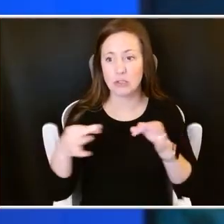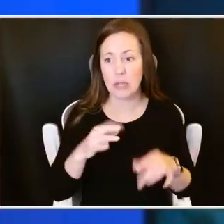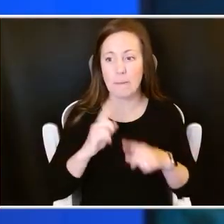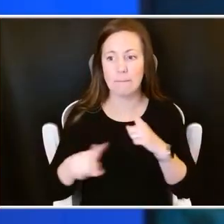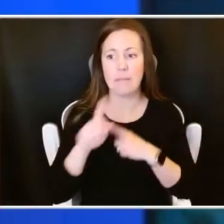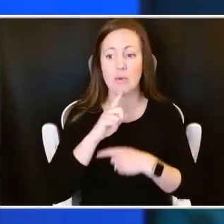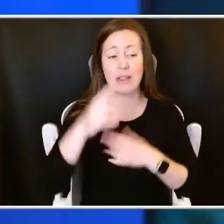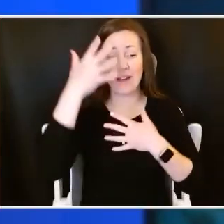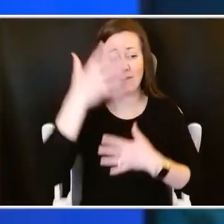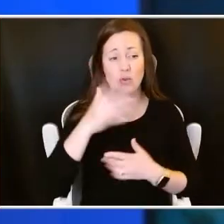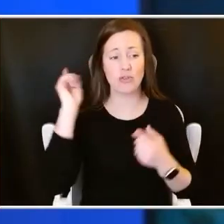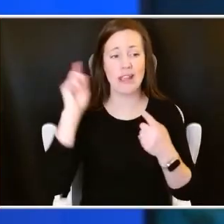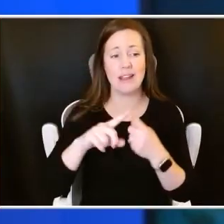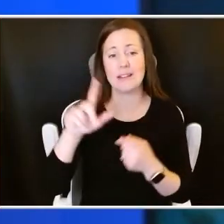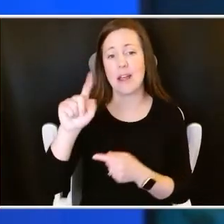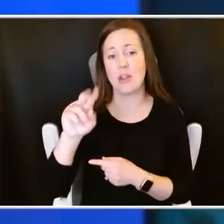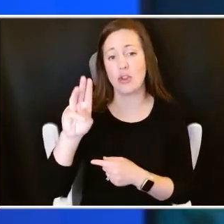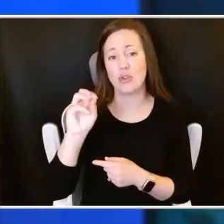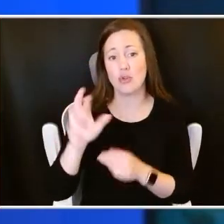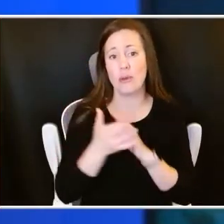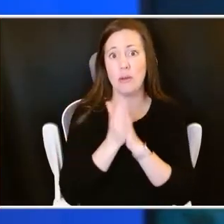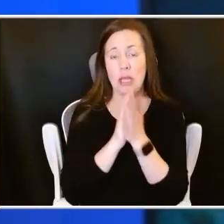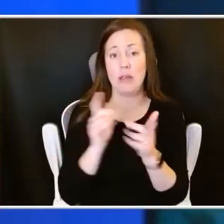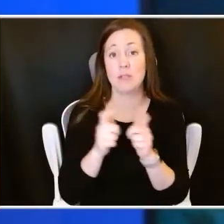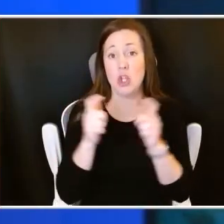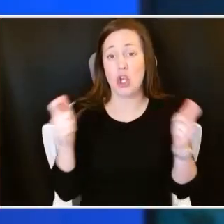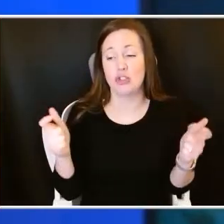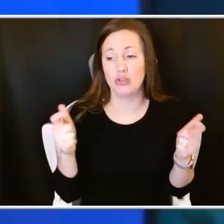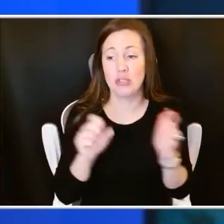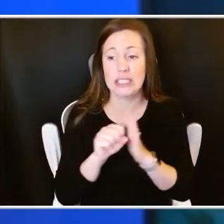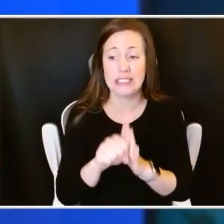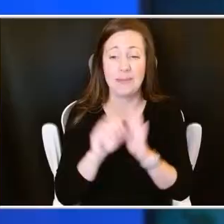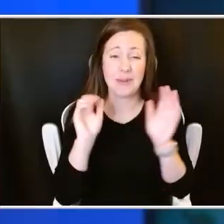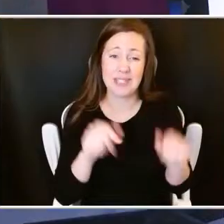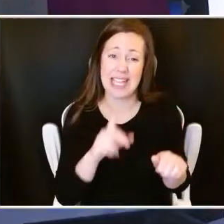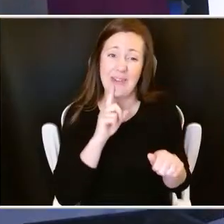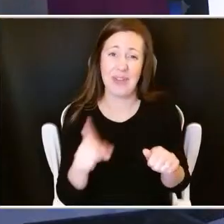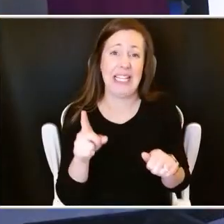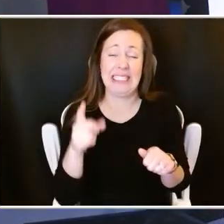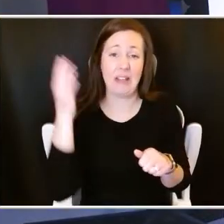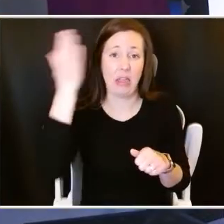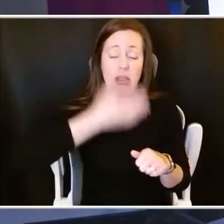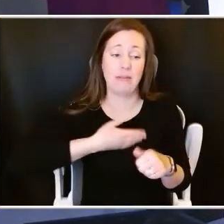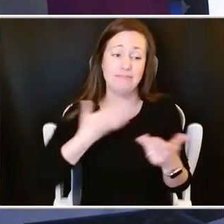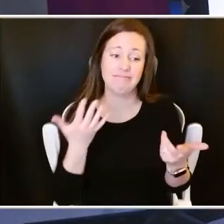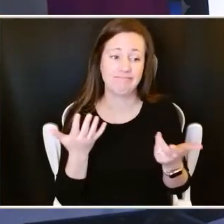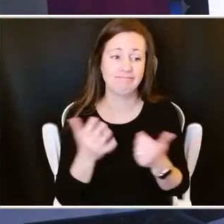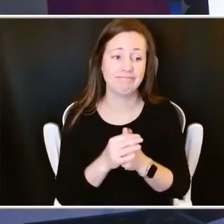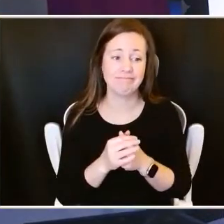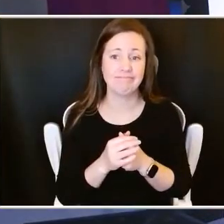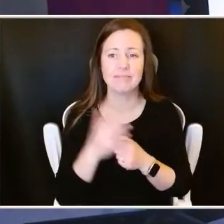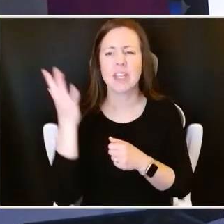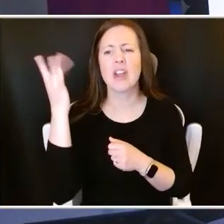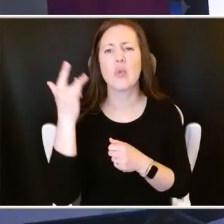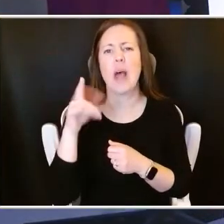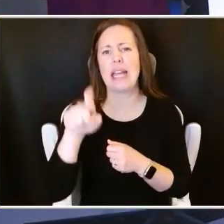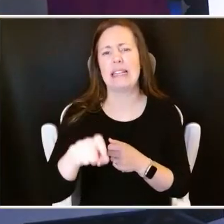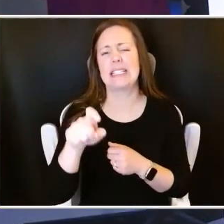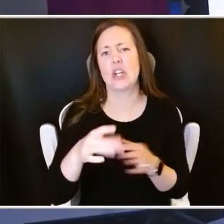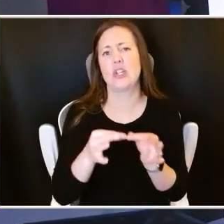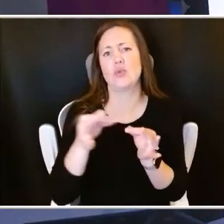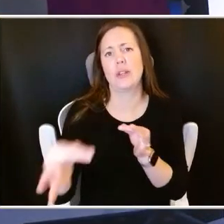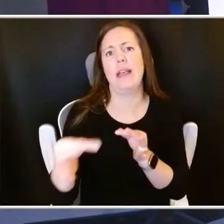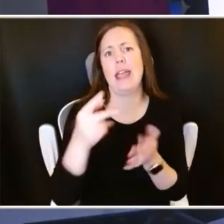tumor starts to get larger, the symptoms can be very subtle. And why is it necessary to sometimes delay the treatment until fully recovered